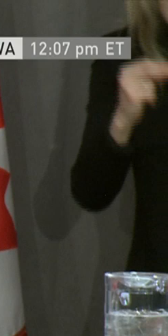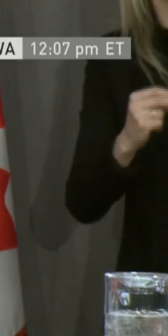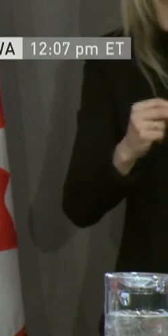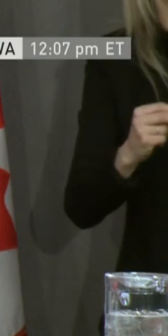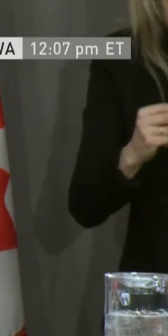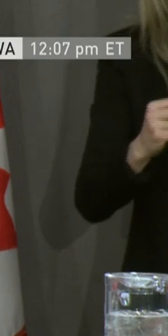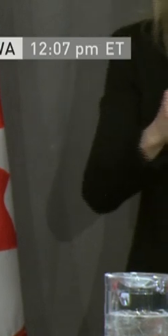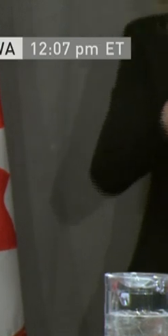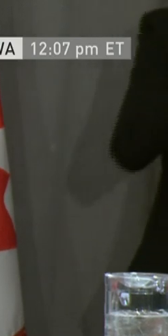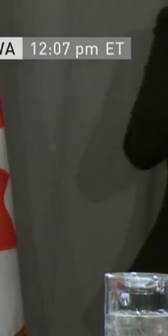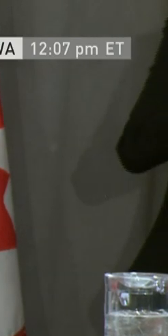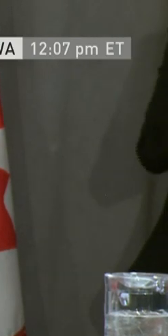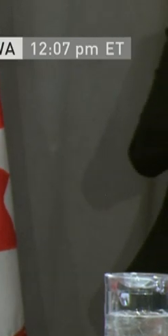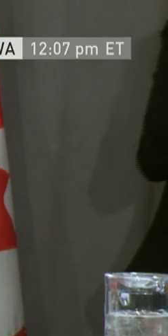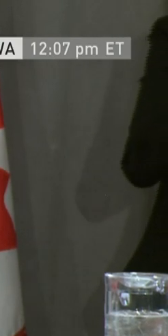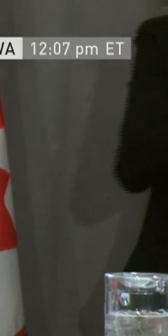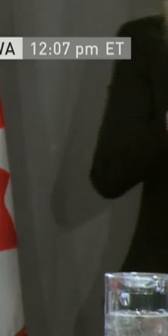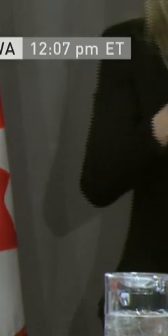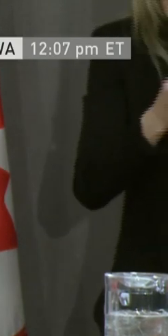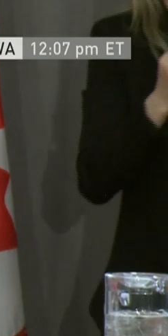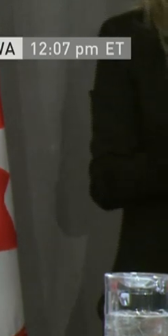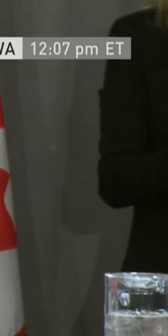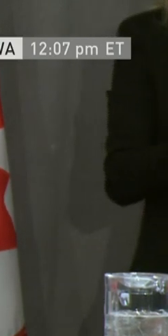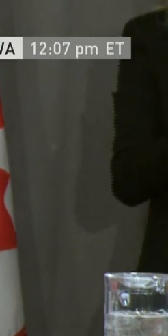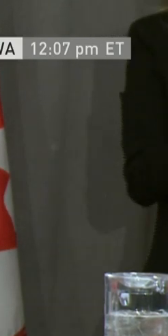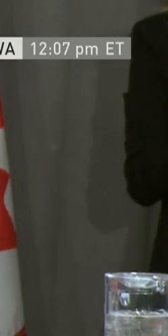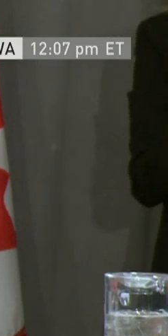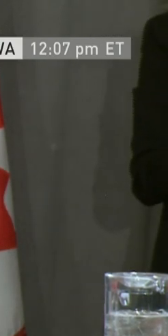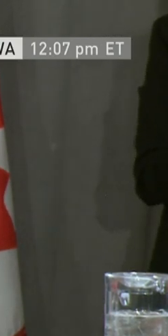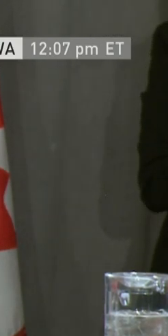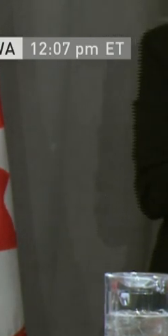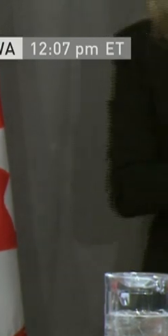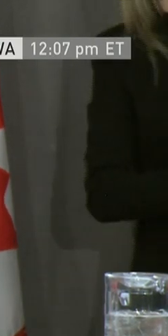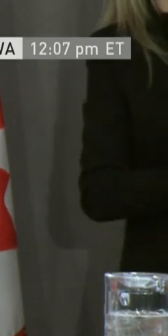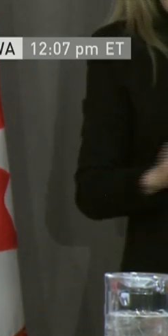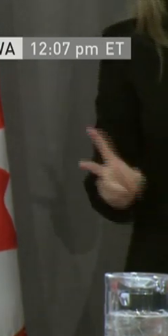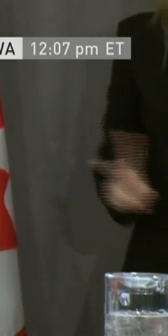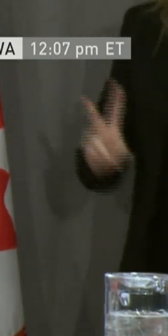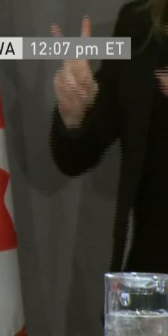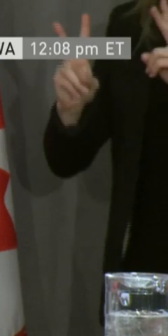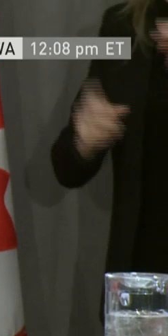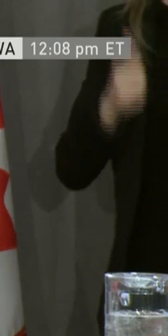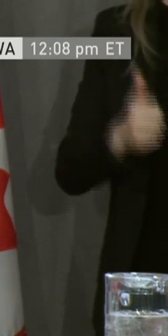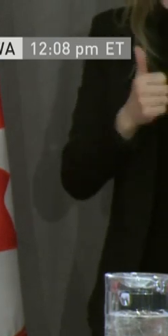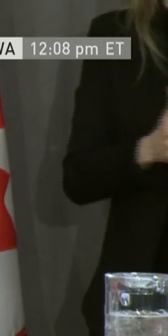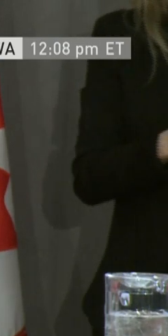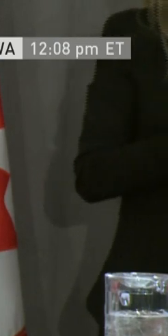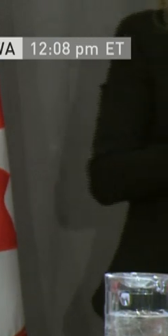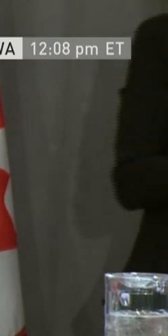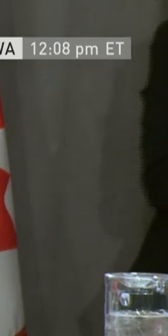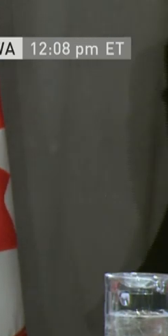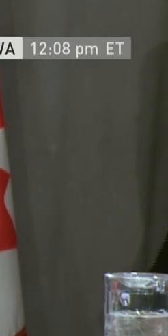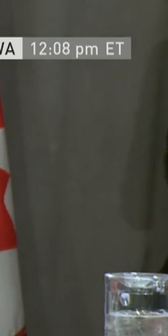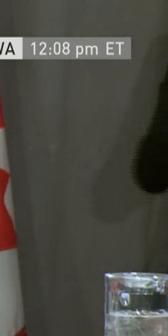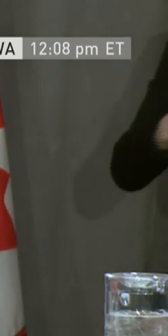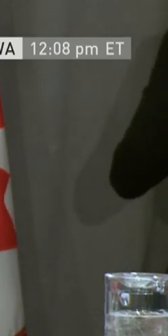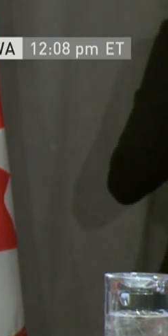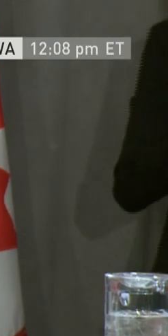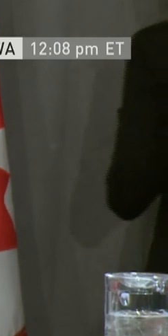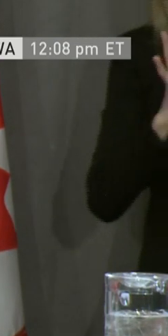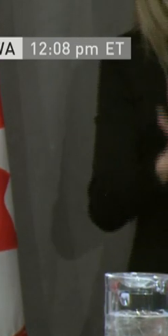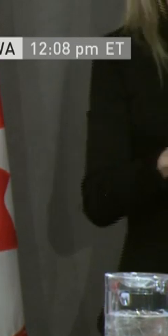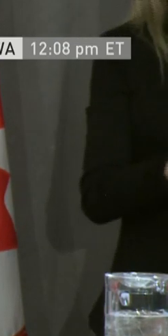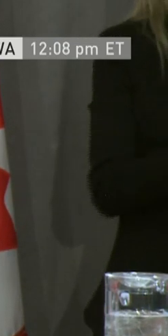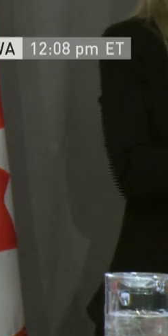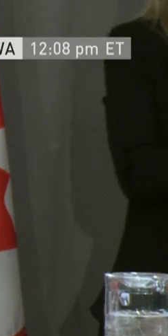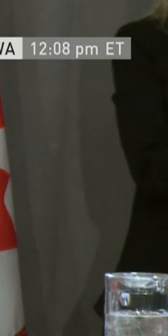I think, and coming, blending that with the next question, we've made a lot of moves in just